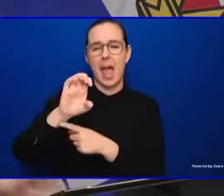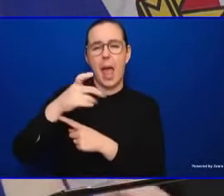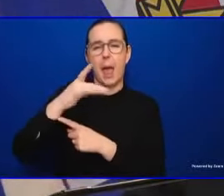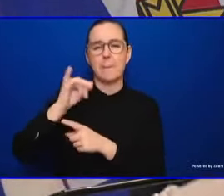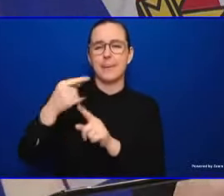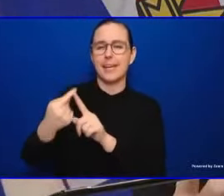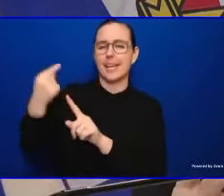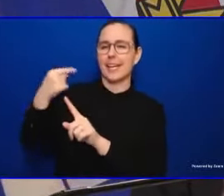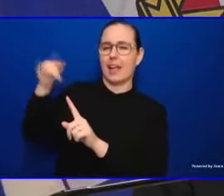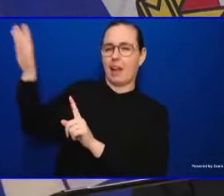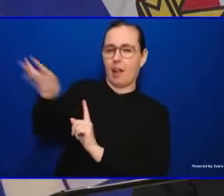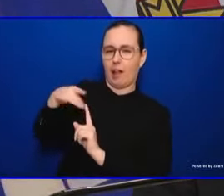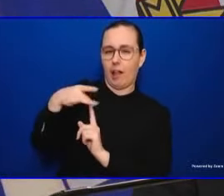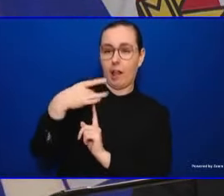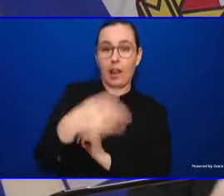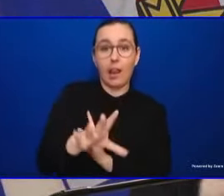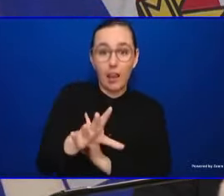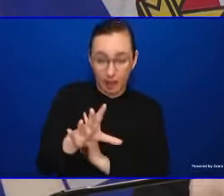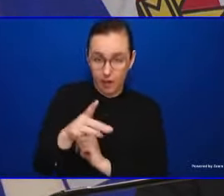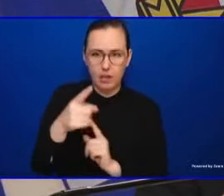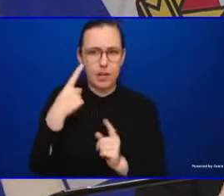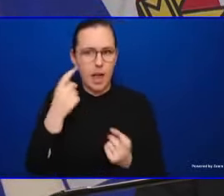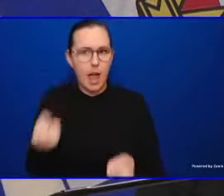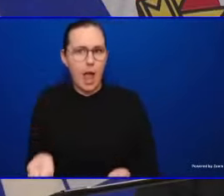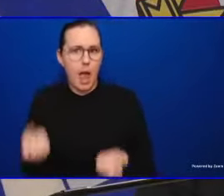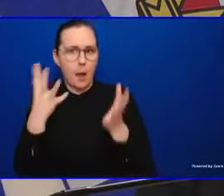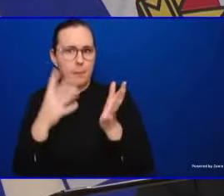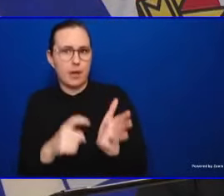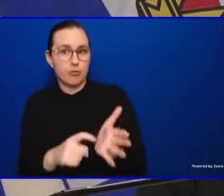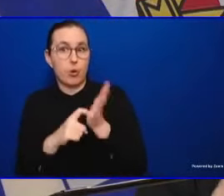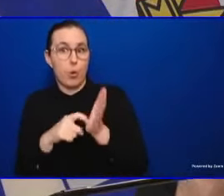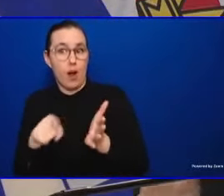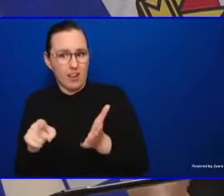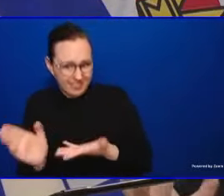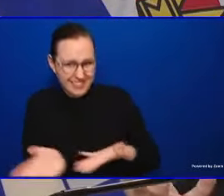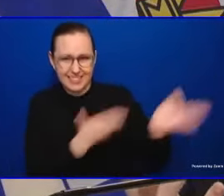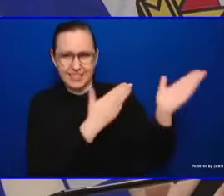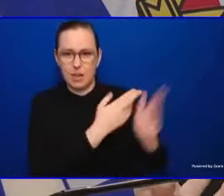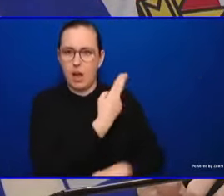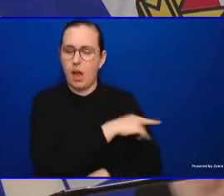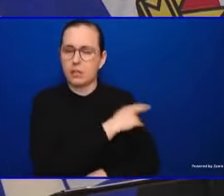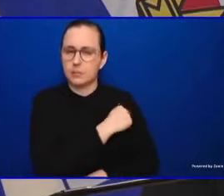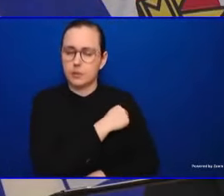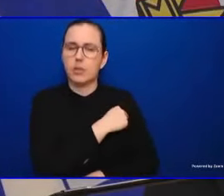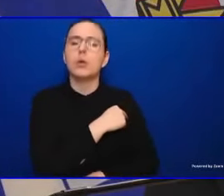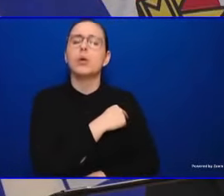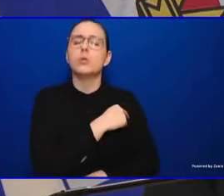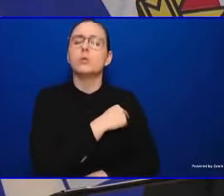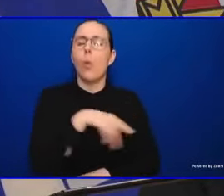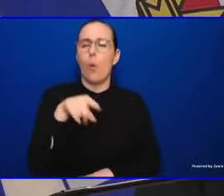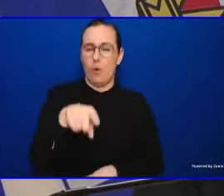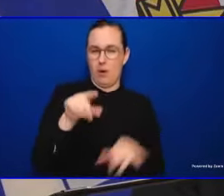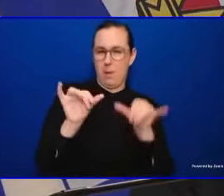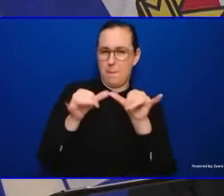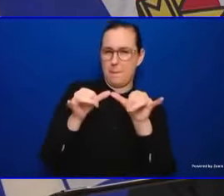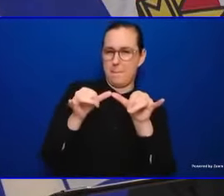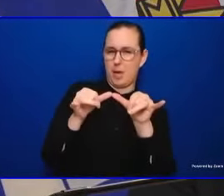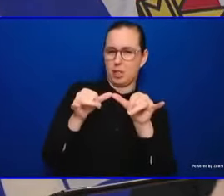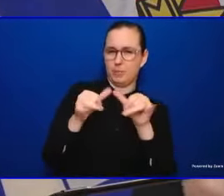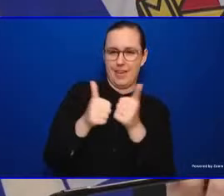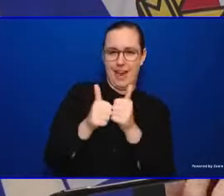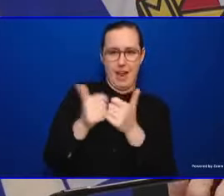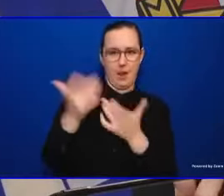hospitalization. So that is a measure of how severe is the illness on average. And that's an important measure we want to know